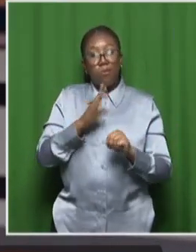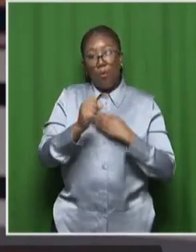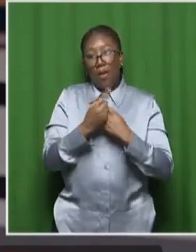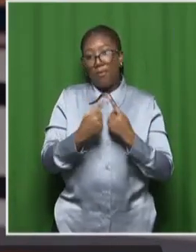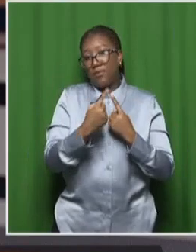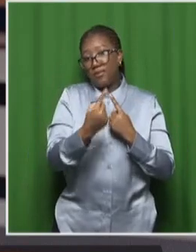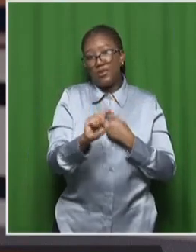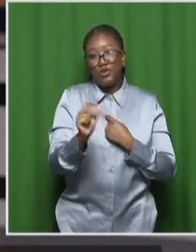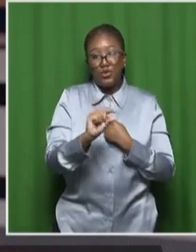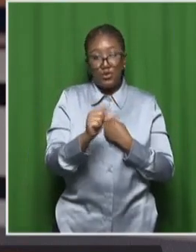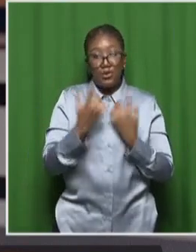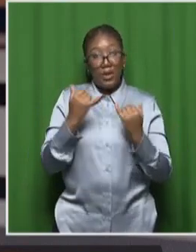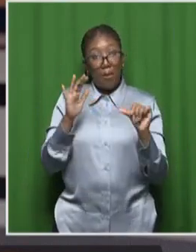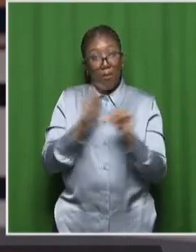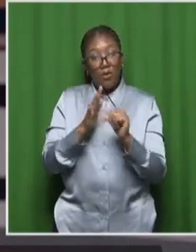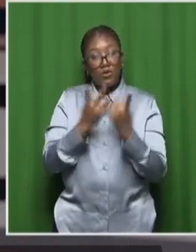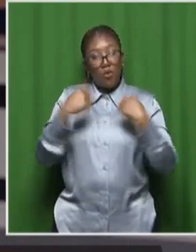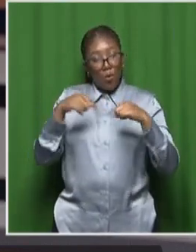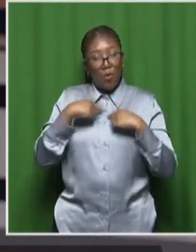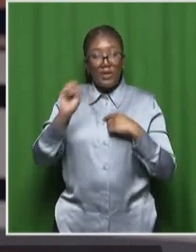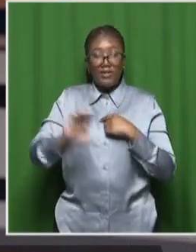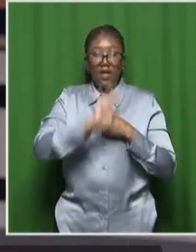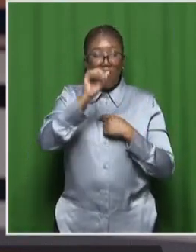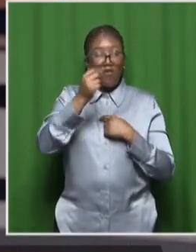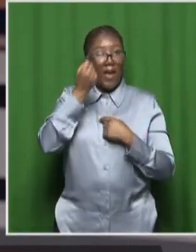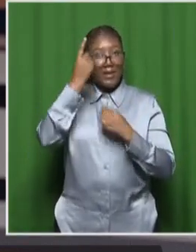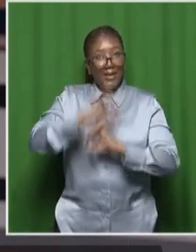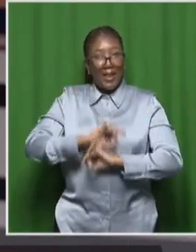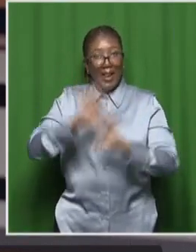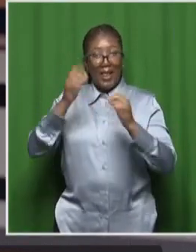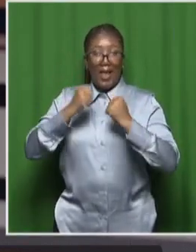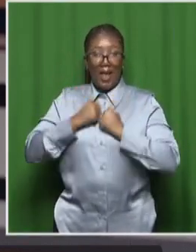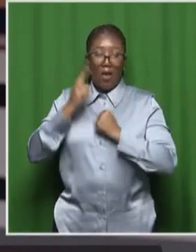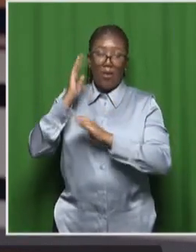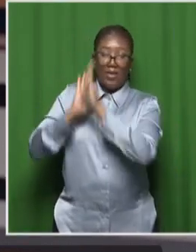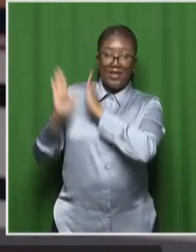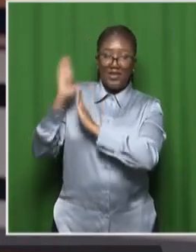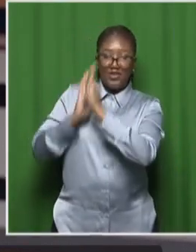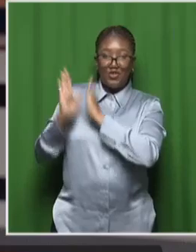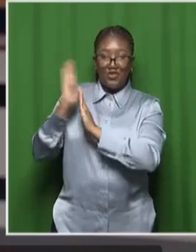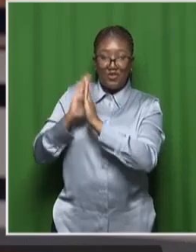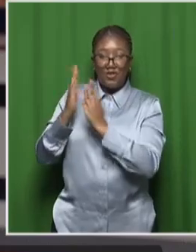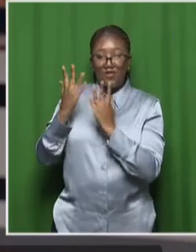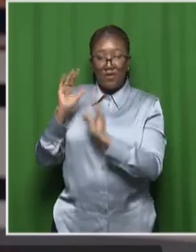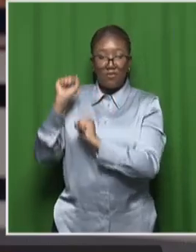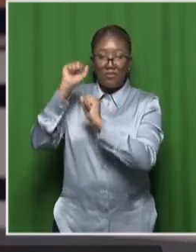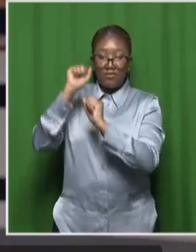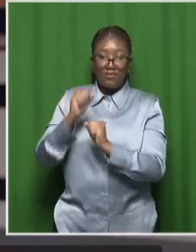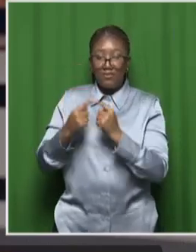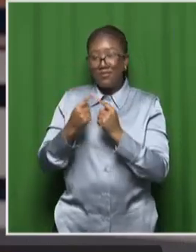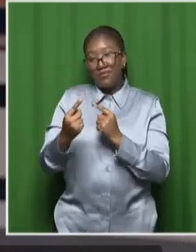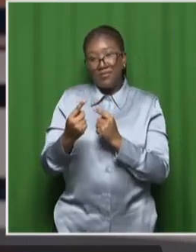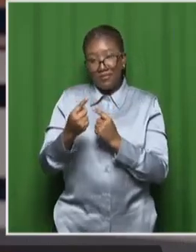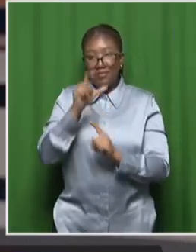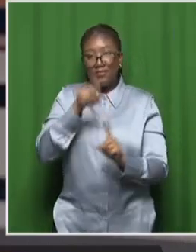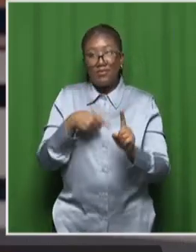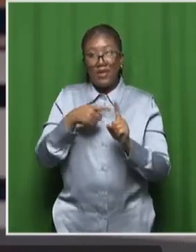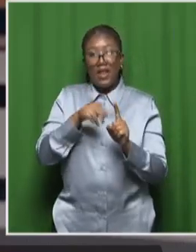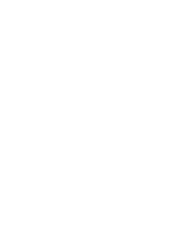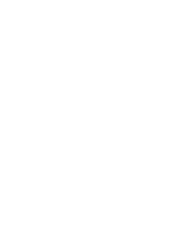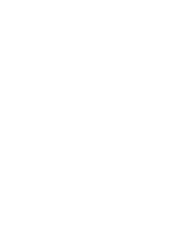complex history, the interplay of history, culture, and youth identity in South Africa at large. Just in conversation with curator and photographer Neo Ntsoma.